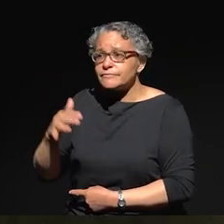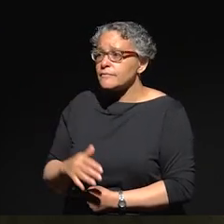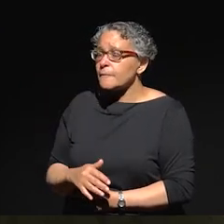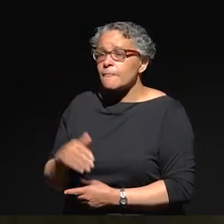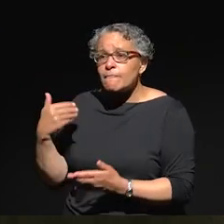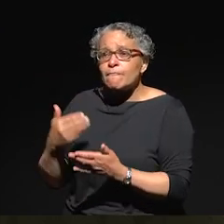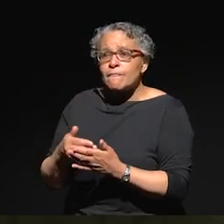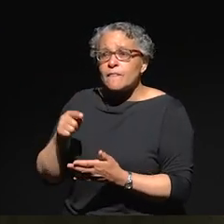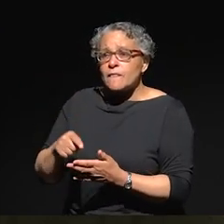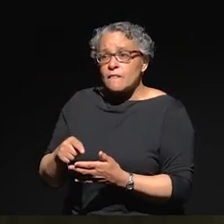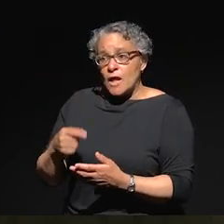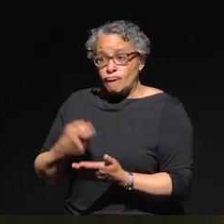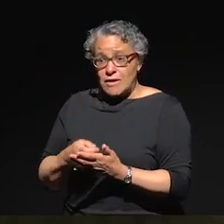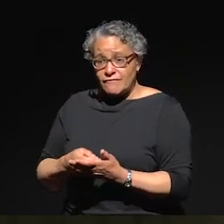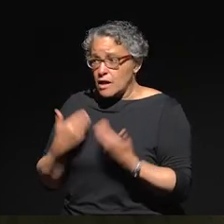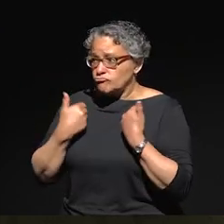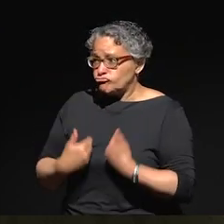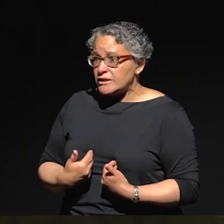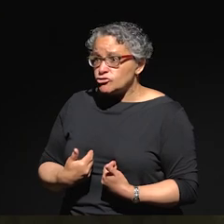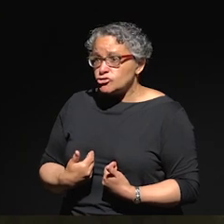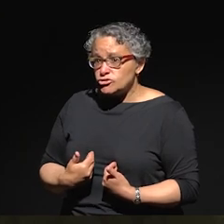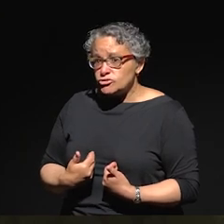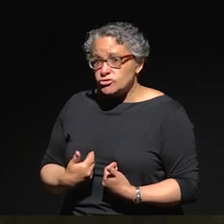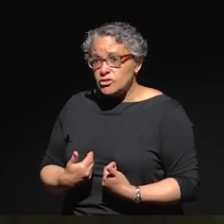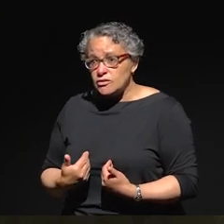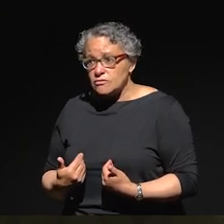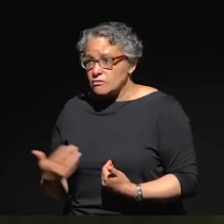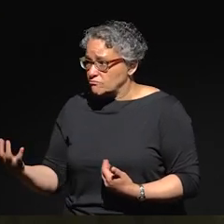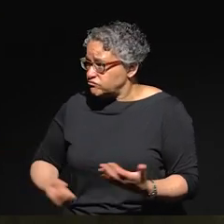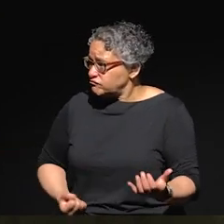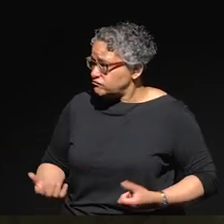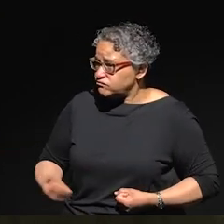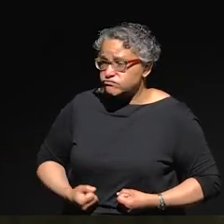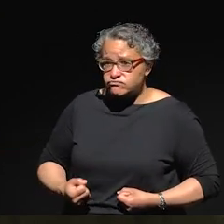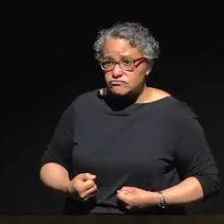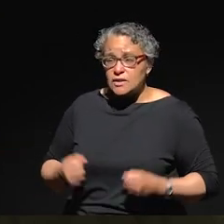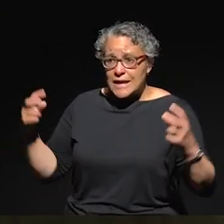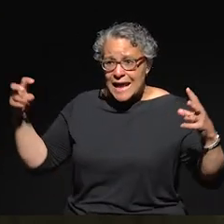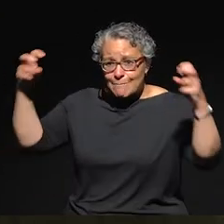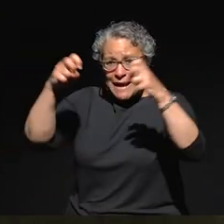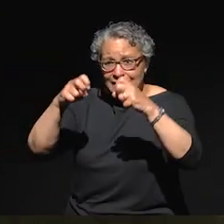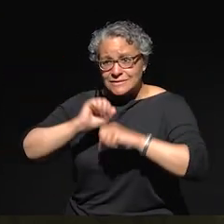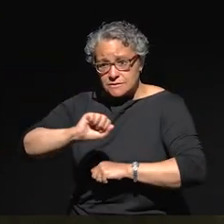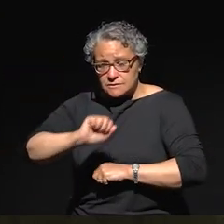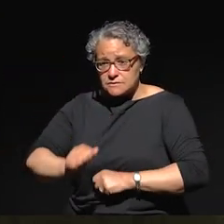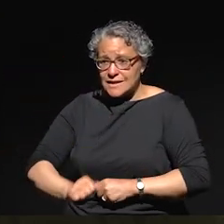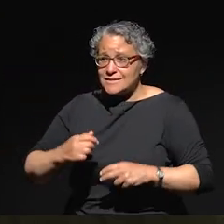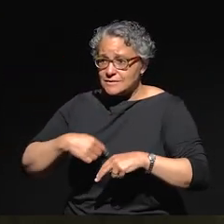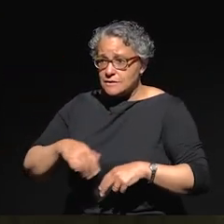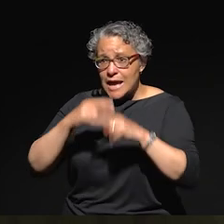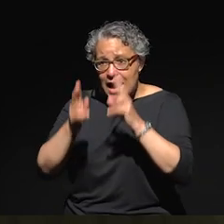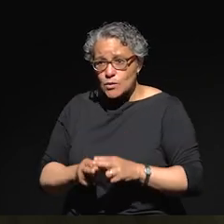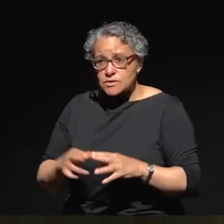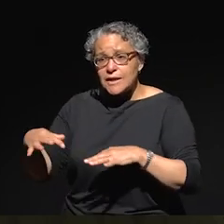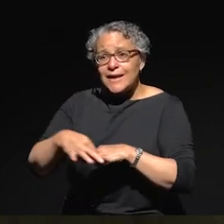become quite rich. He'd acquired a palace in the close to the Vatican that he'd made his home. He was engaged